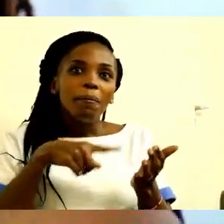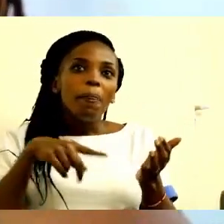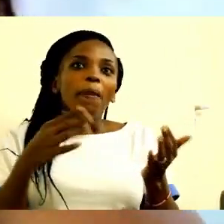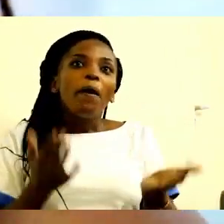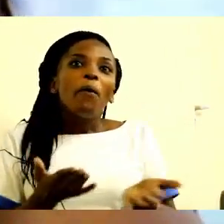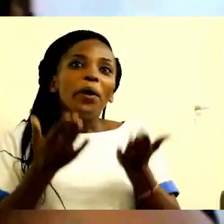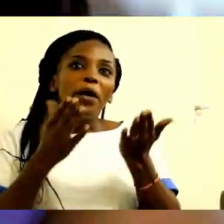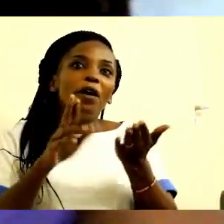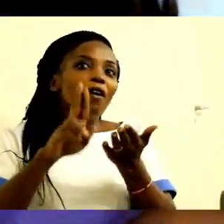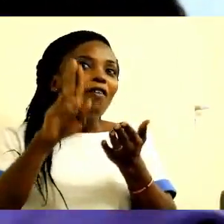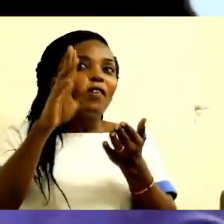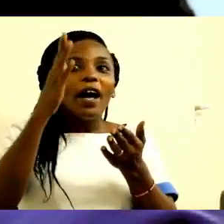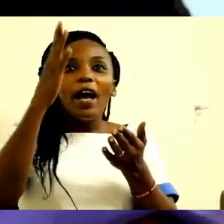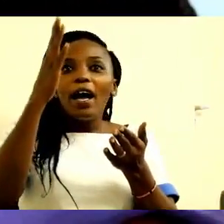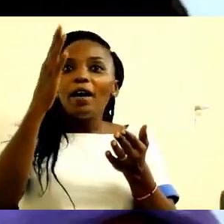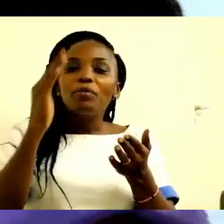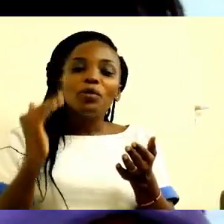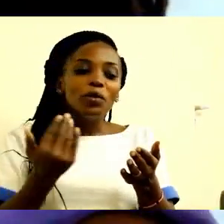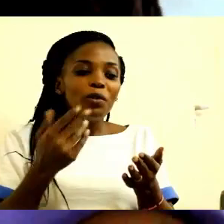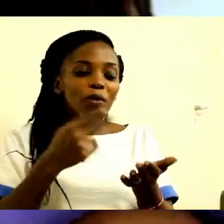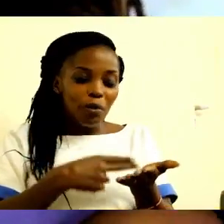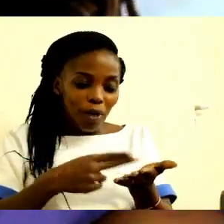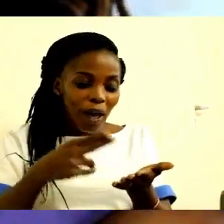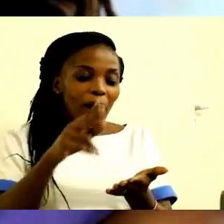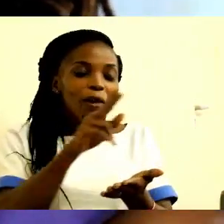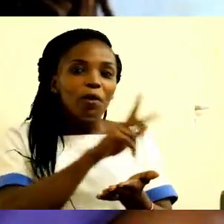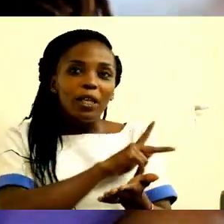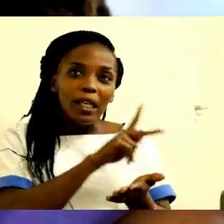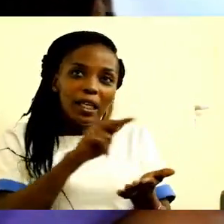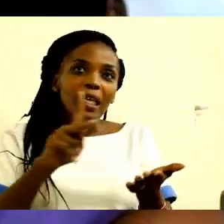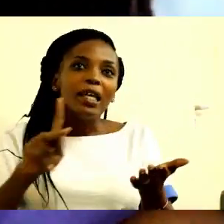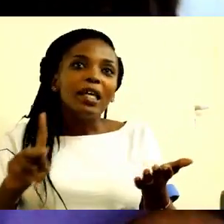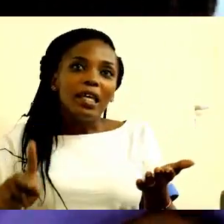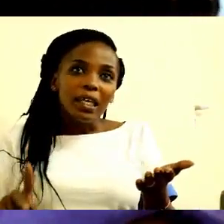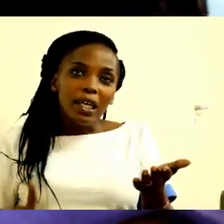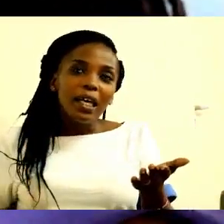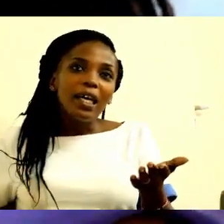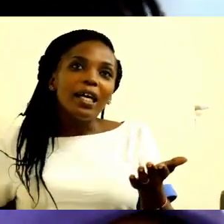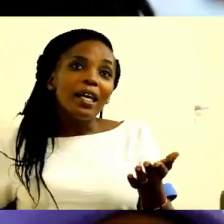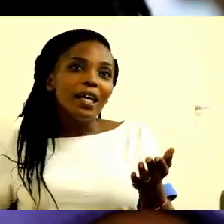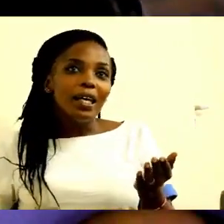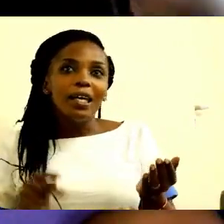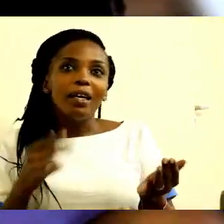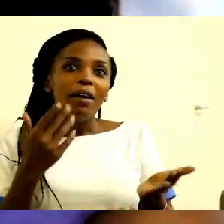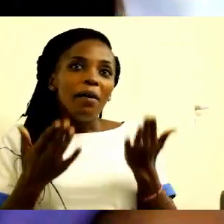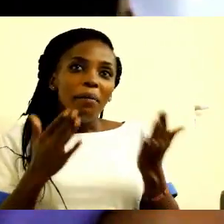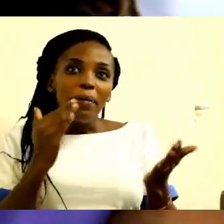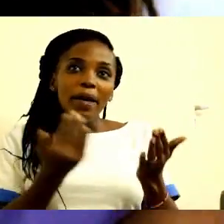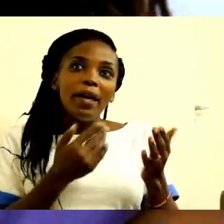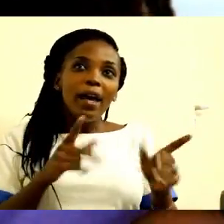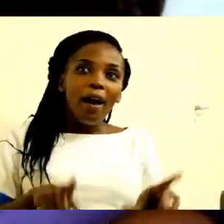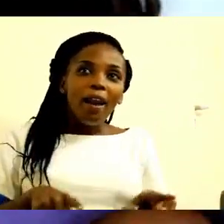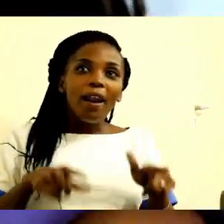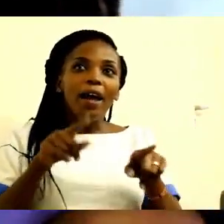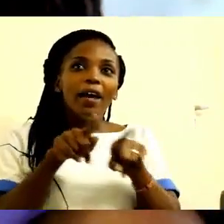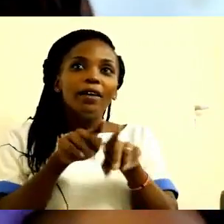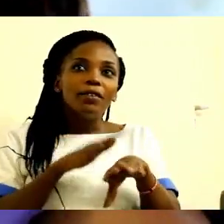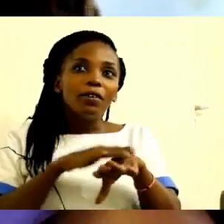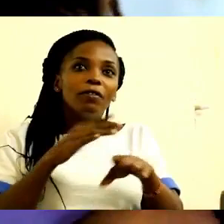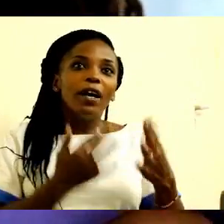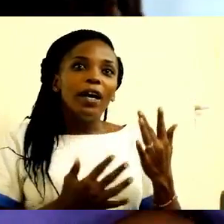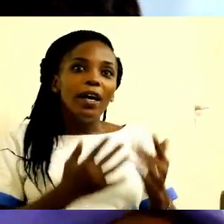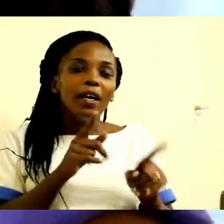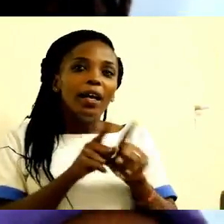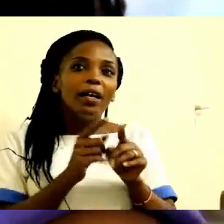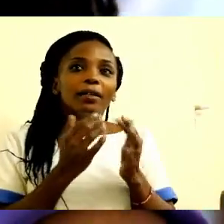everything. We offer unto you our holy King. May our